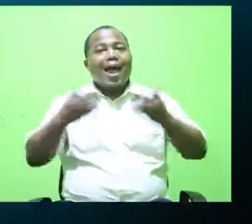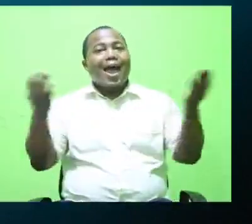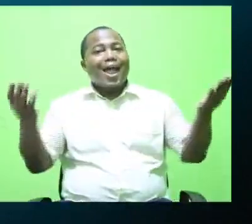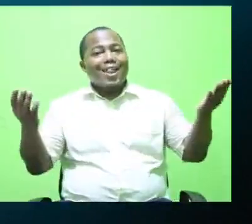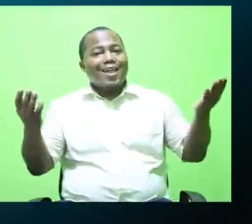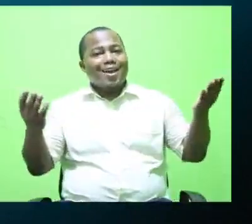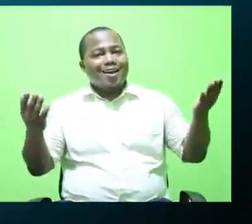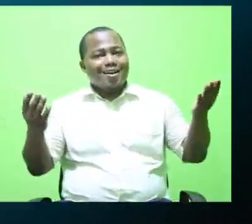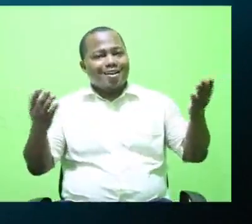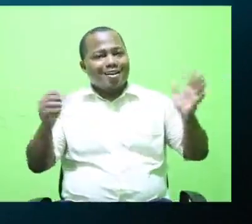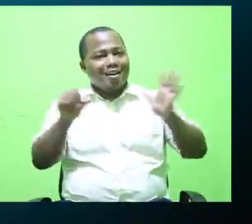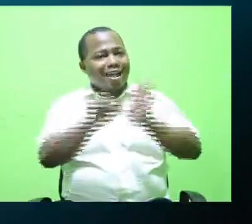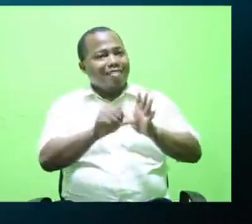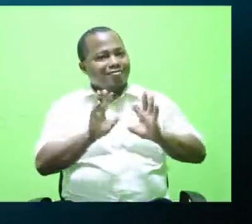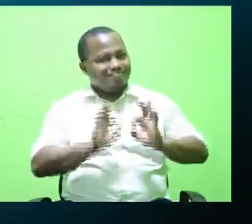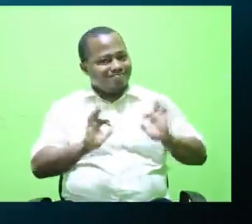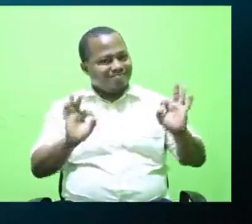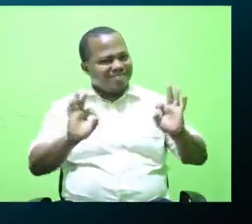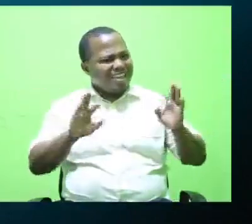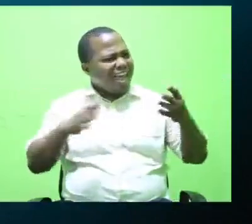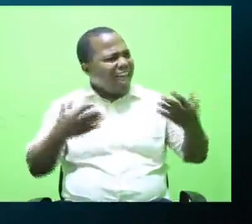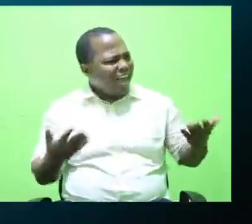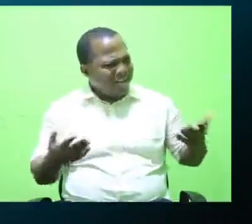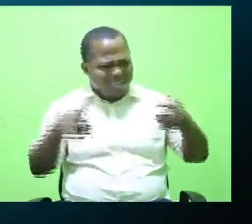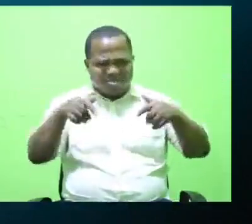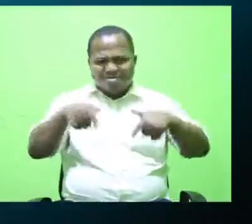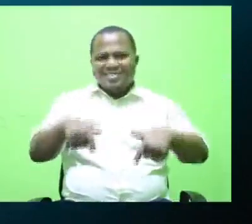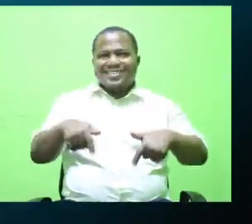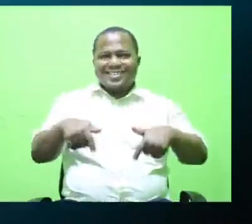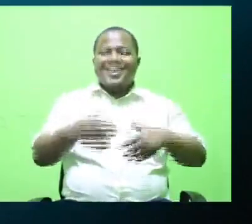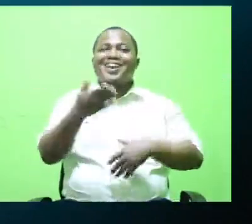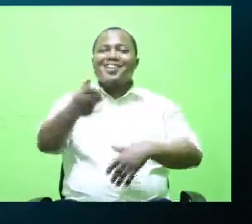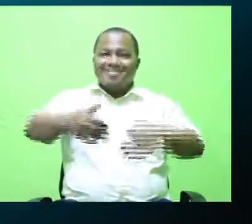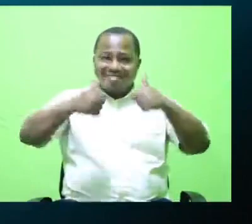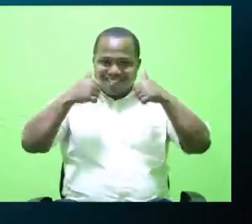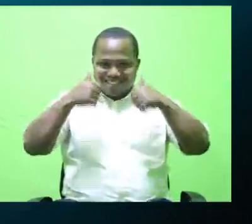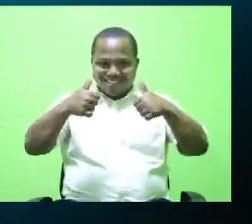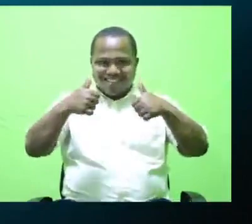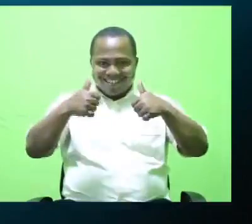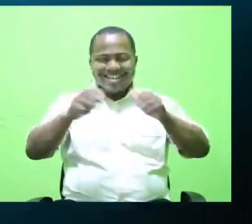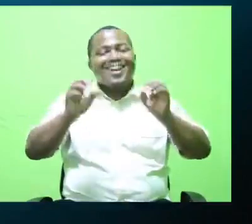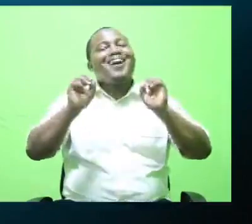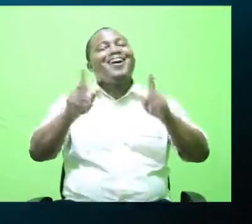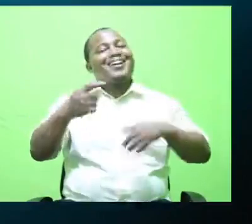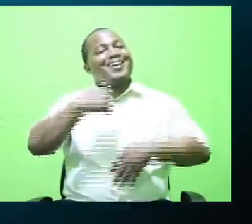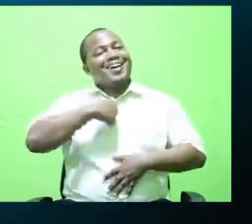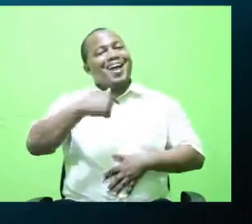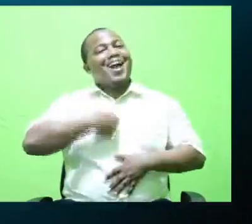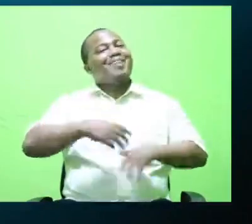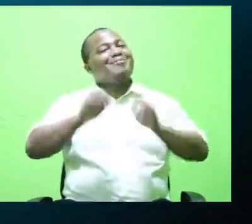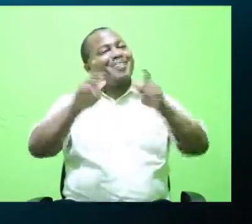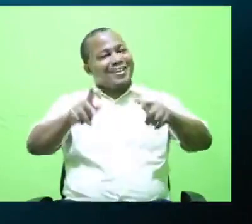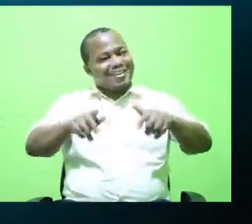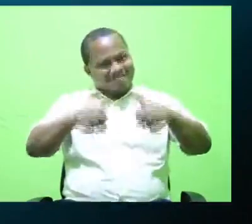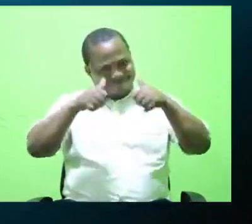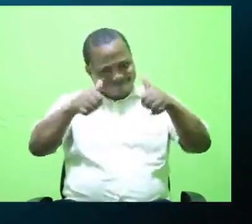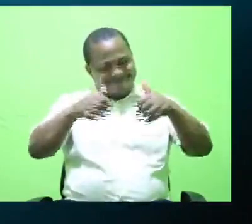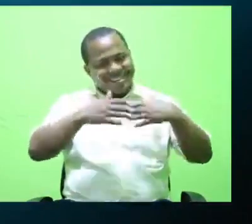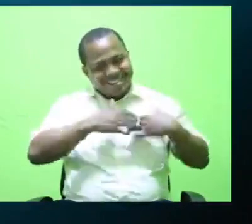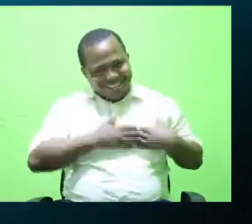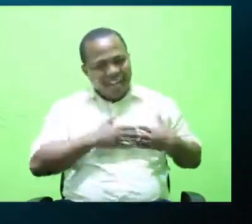Hello, my dear students. How are you today? Are you okay? I'm okay too. Thank